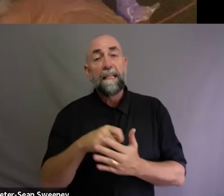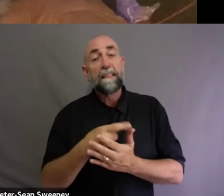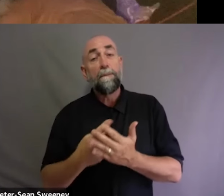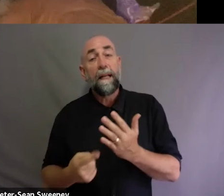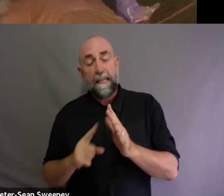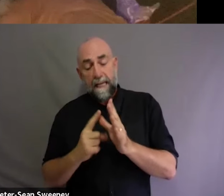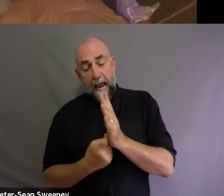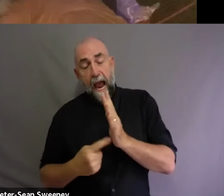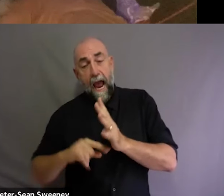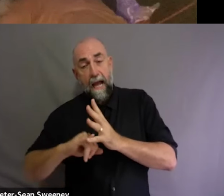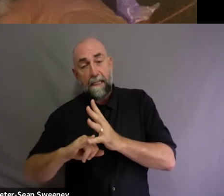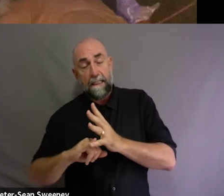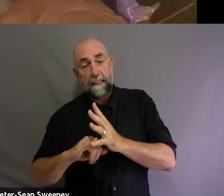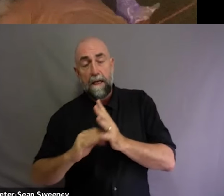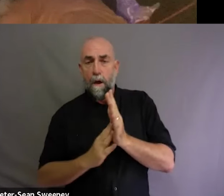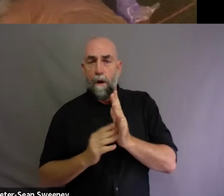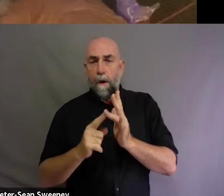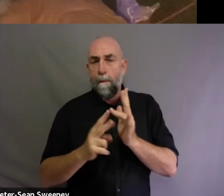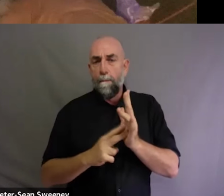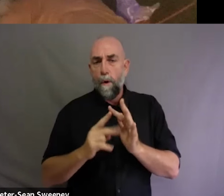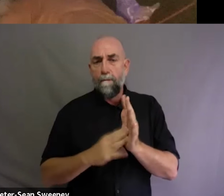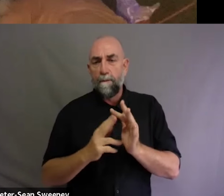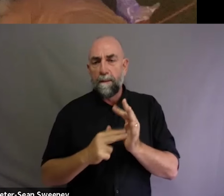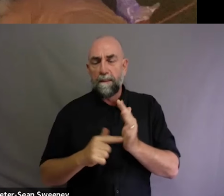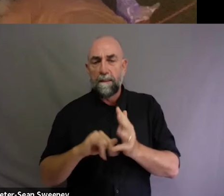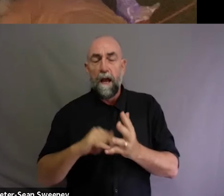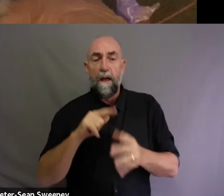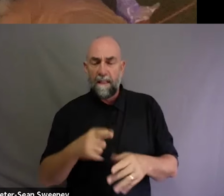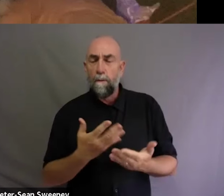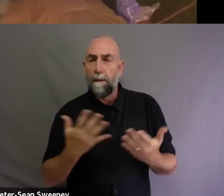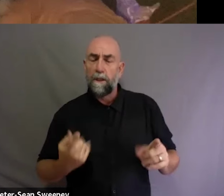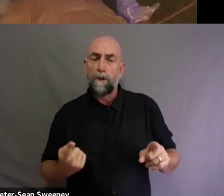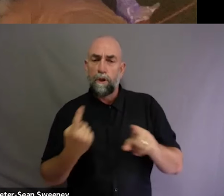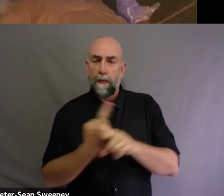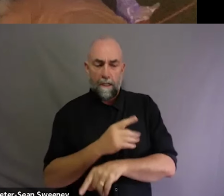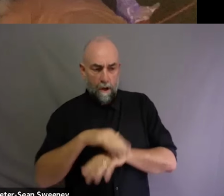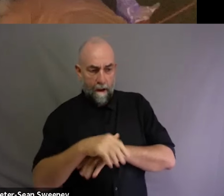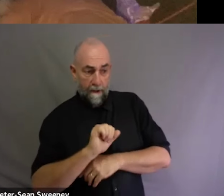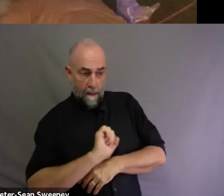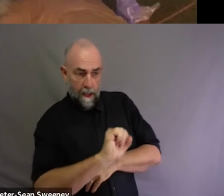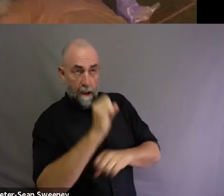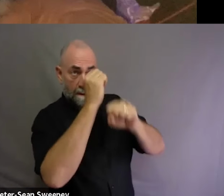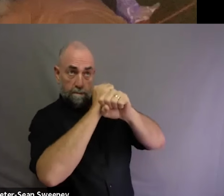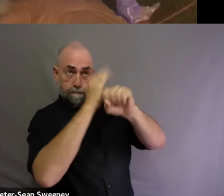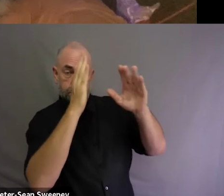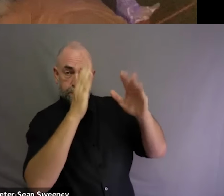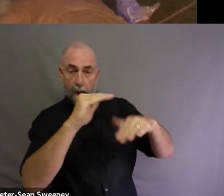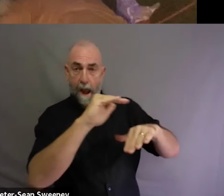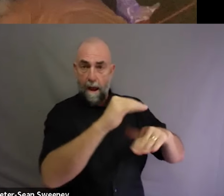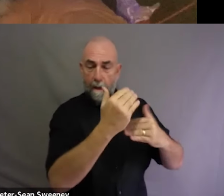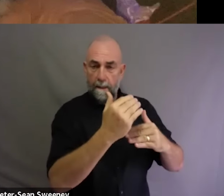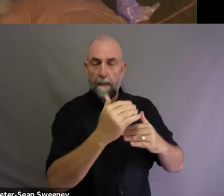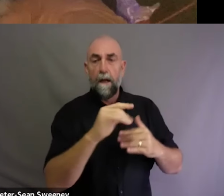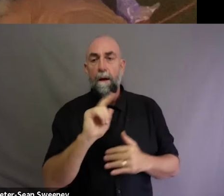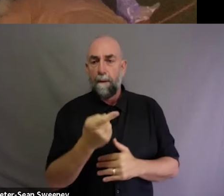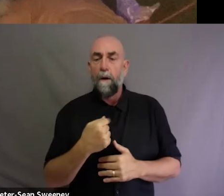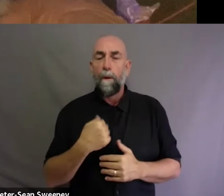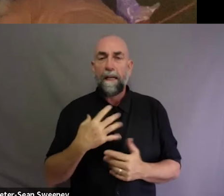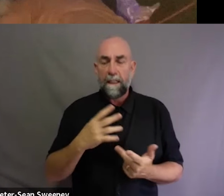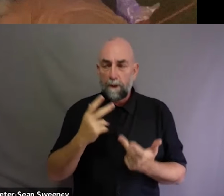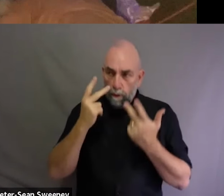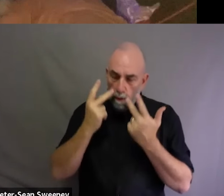focus from individual functional limitations towards acknowledgements of the important cultural contributions people with a disability